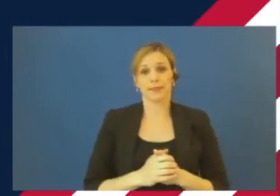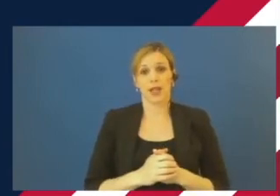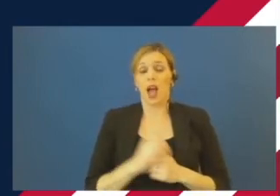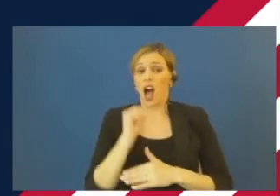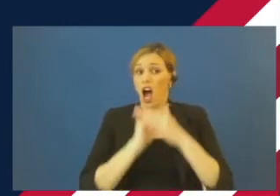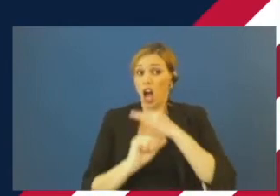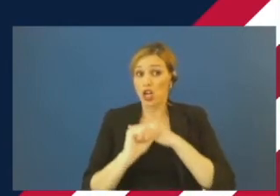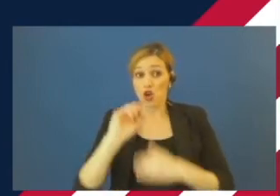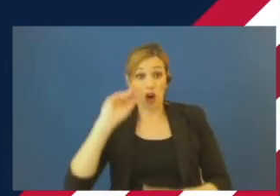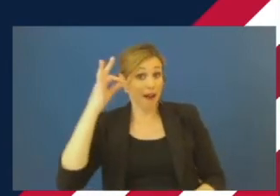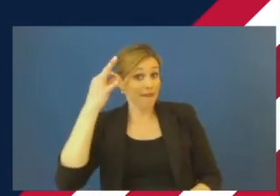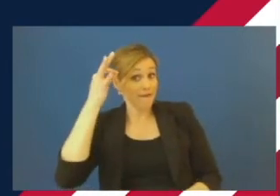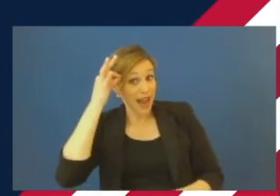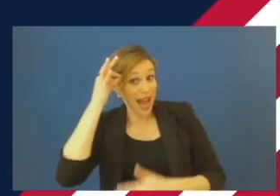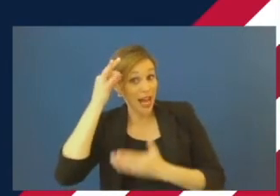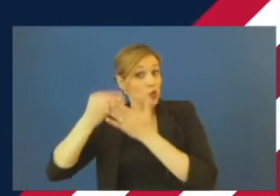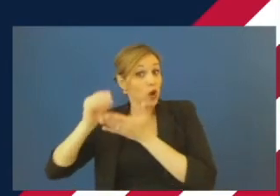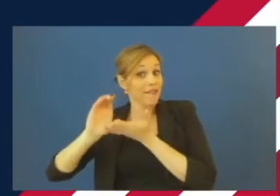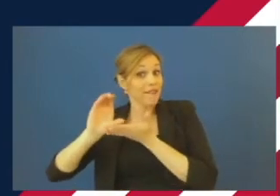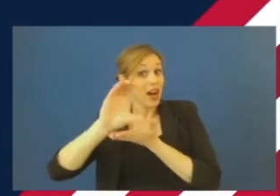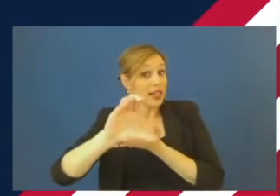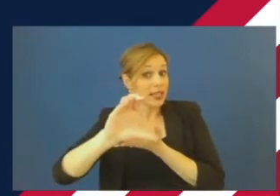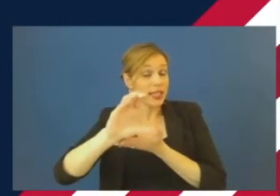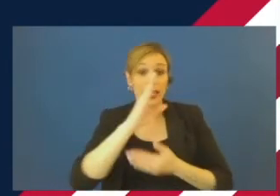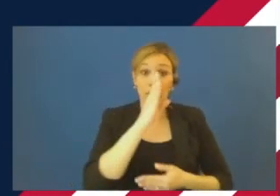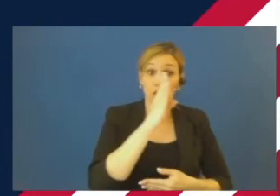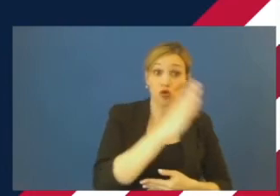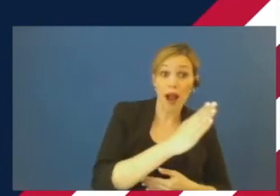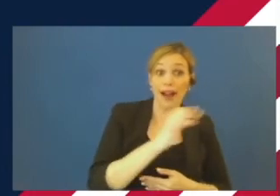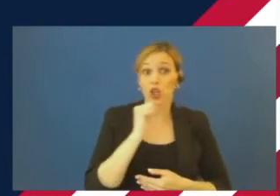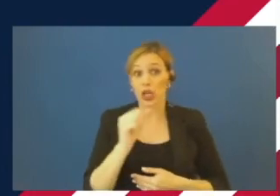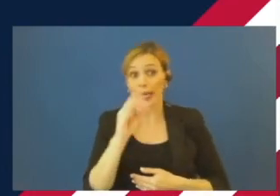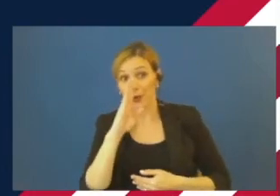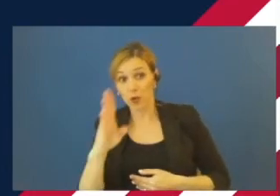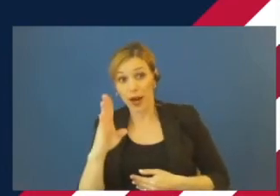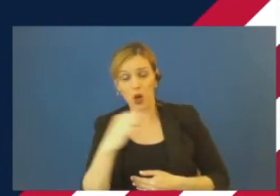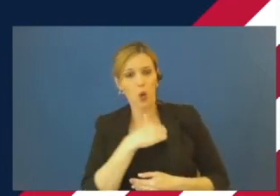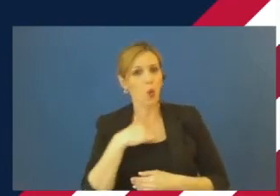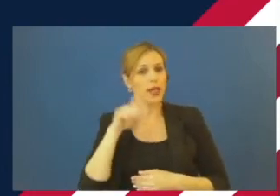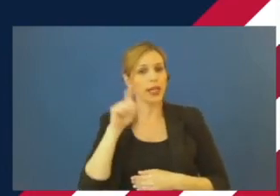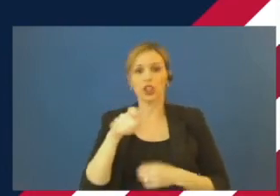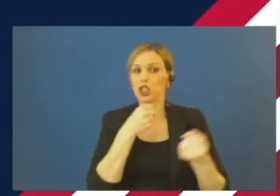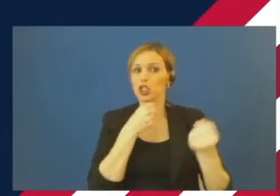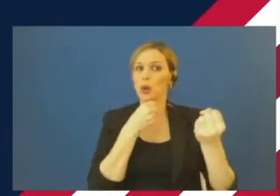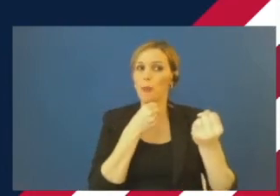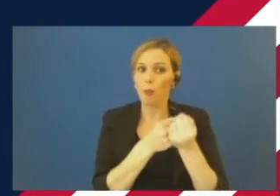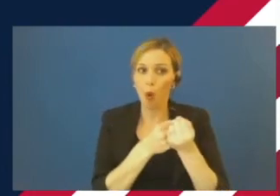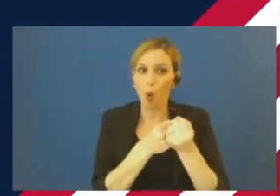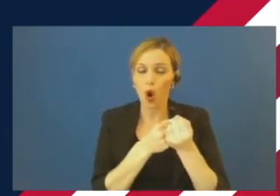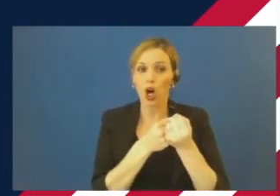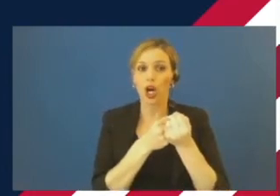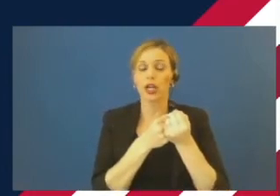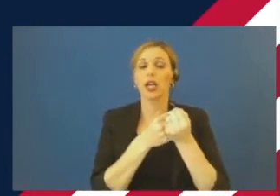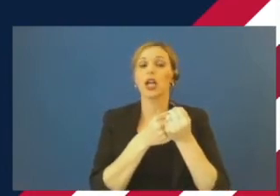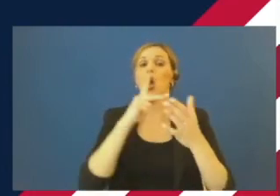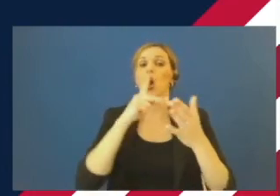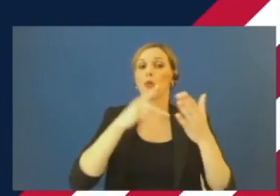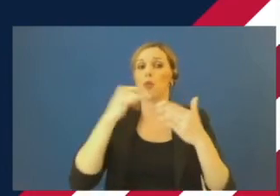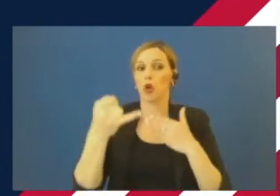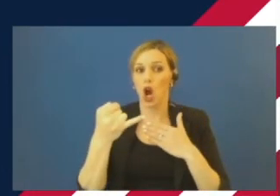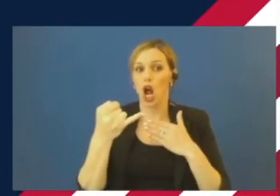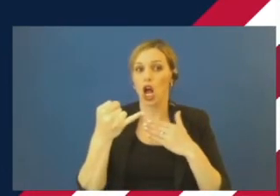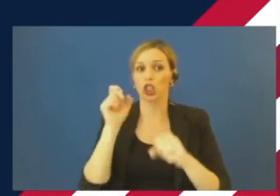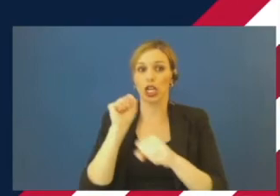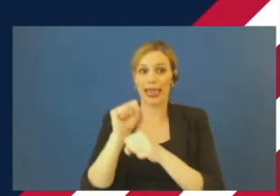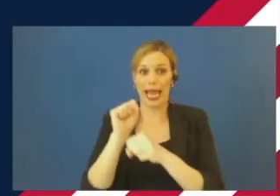whether direct or indirect, we should support and continue to support the utilization of project labor agreements. Project